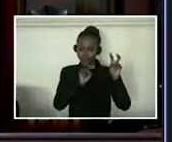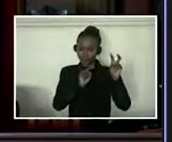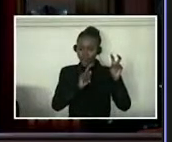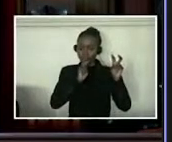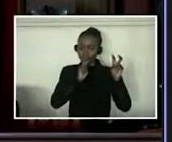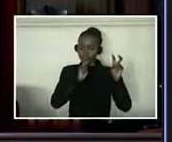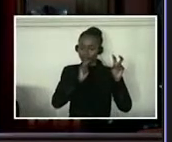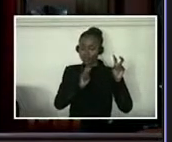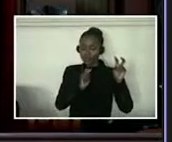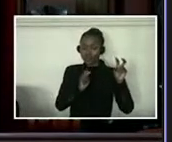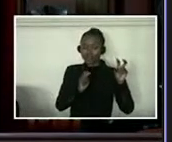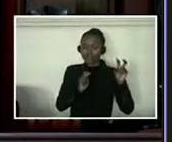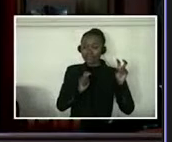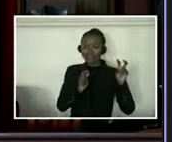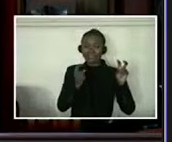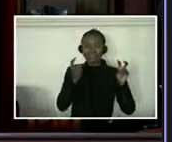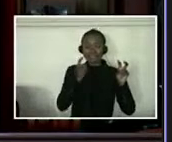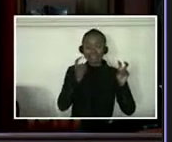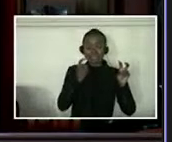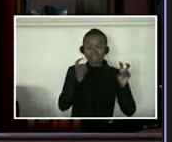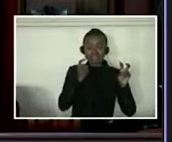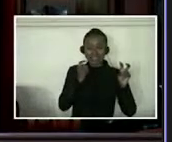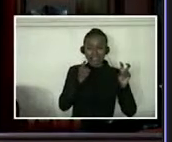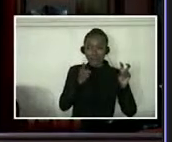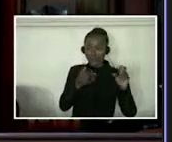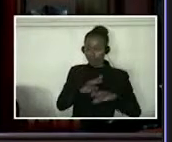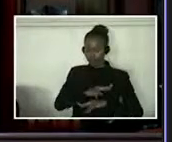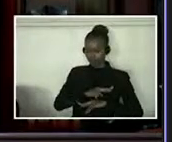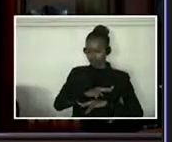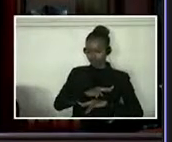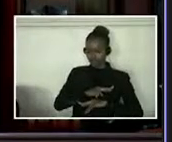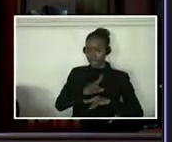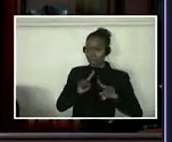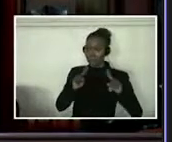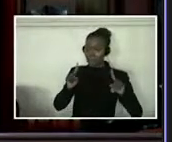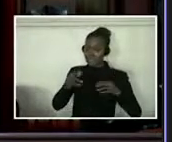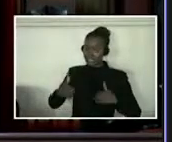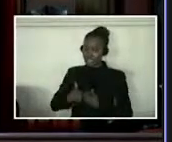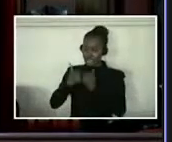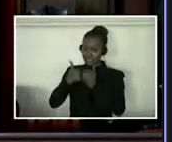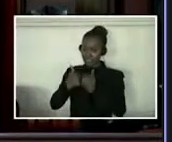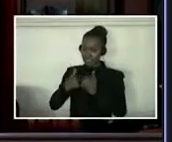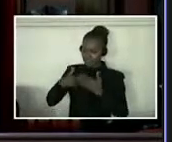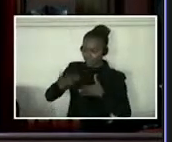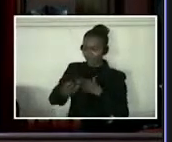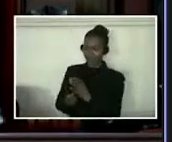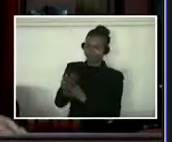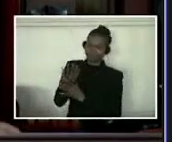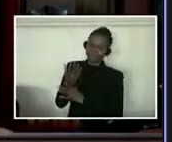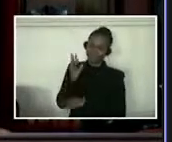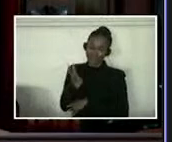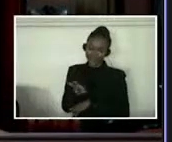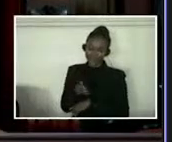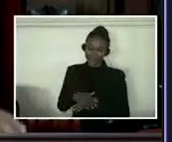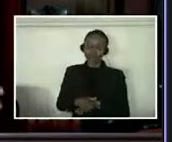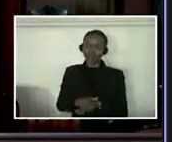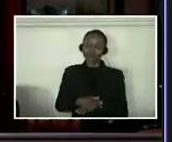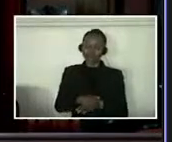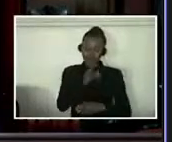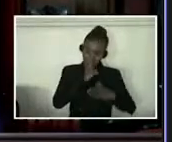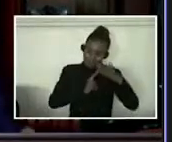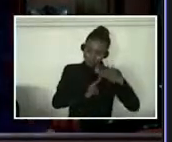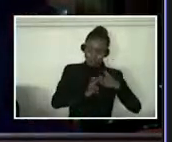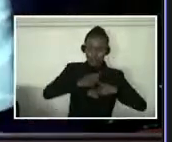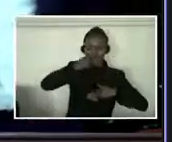easy we grow when we face challenges close coach honorable speaker and honorable members this budget comes at a